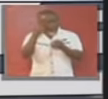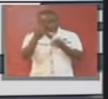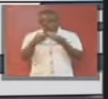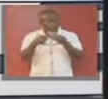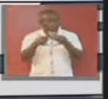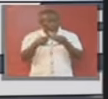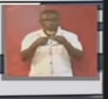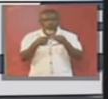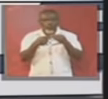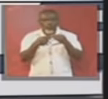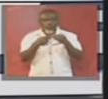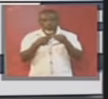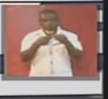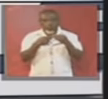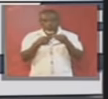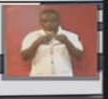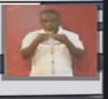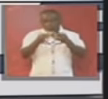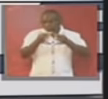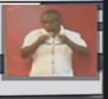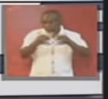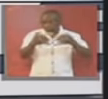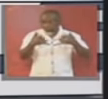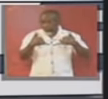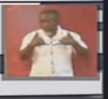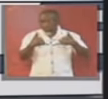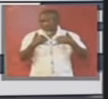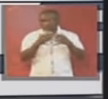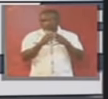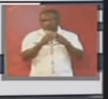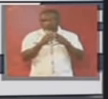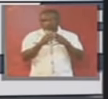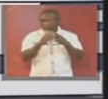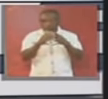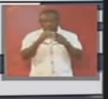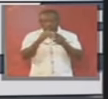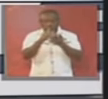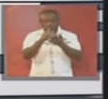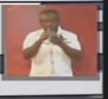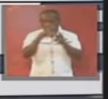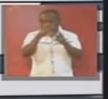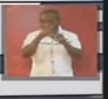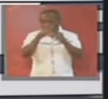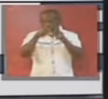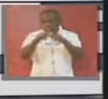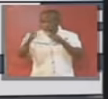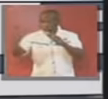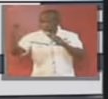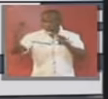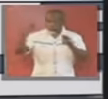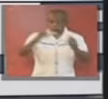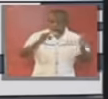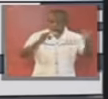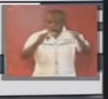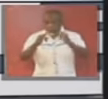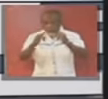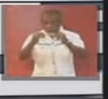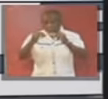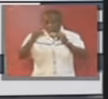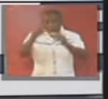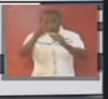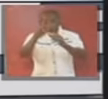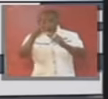exercises. Last night, we had a very successful repatriation exercise where 126